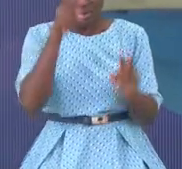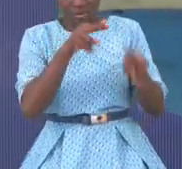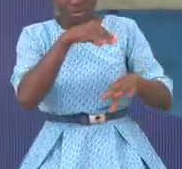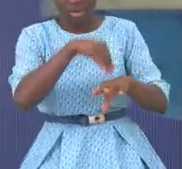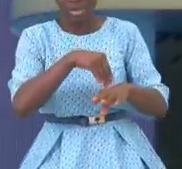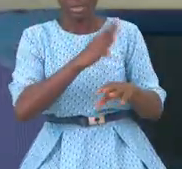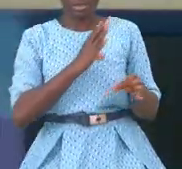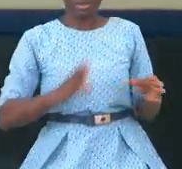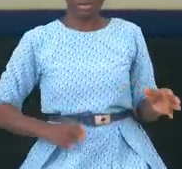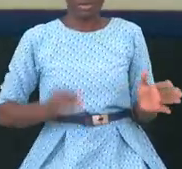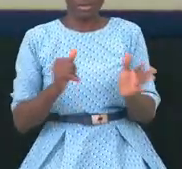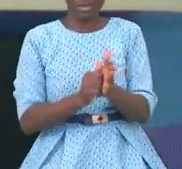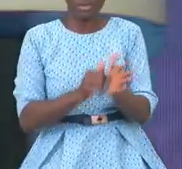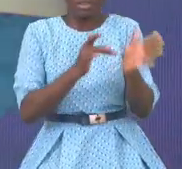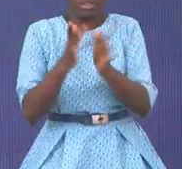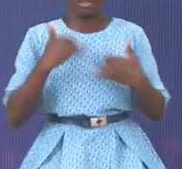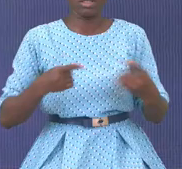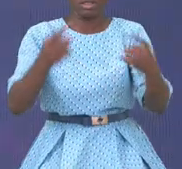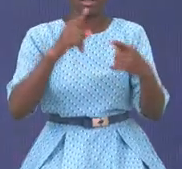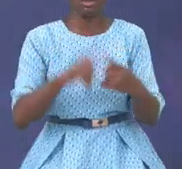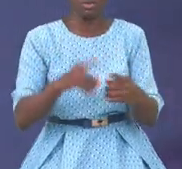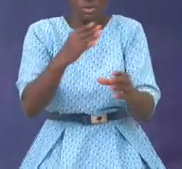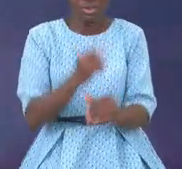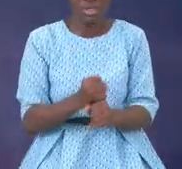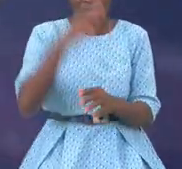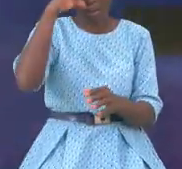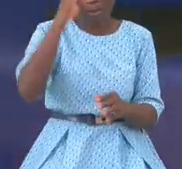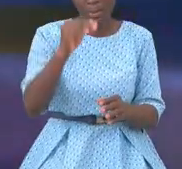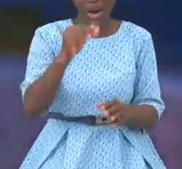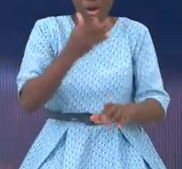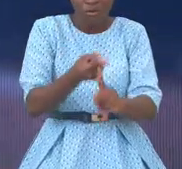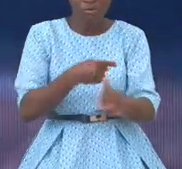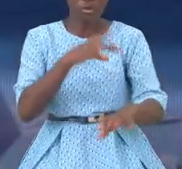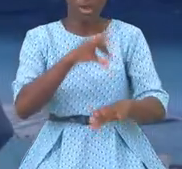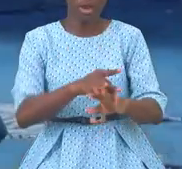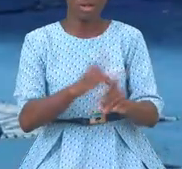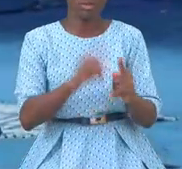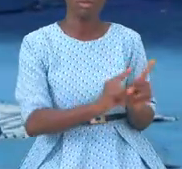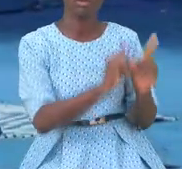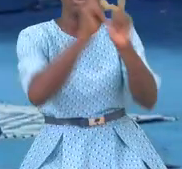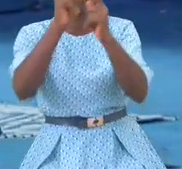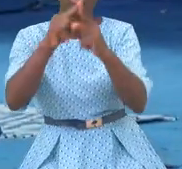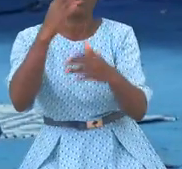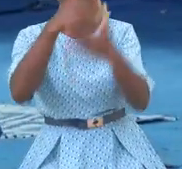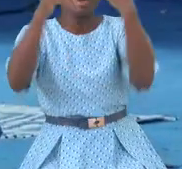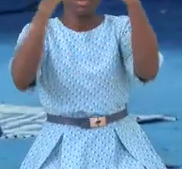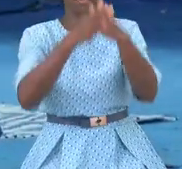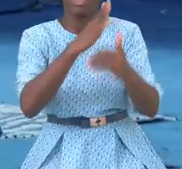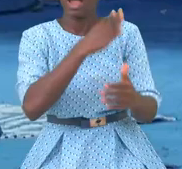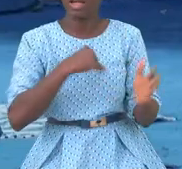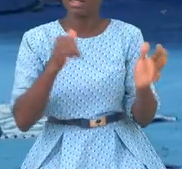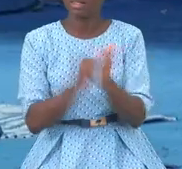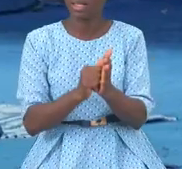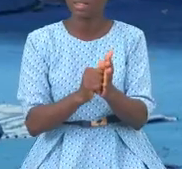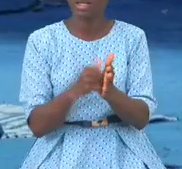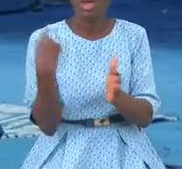And whosoever shall call on the name of the Lord will be saved. His name will be in the book